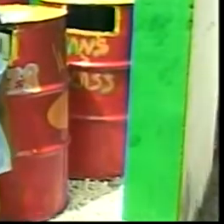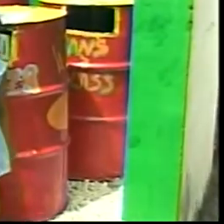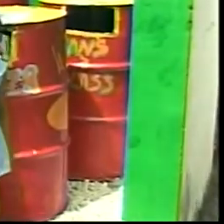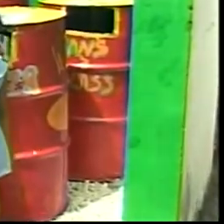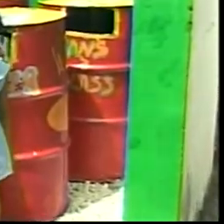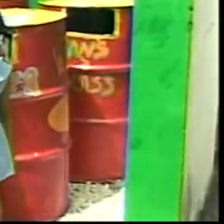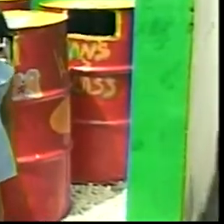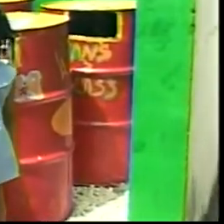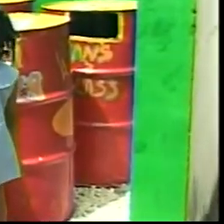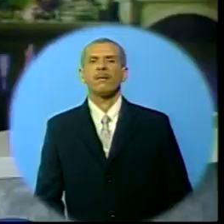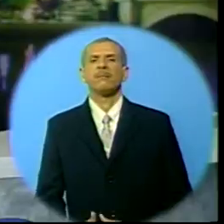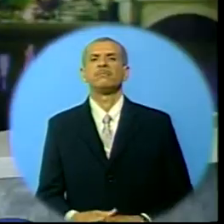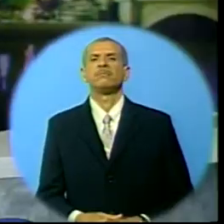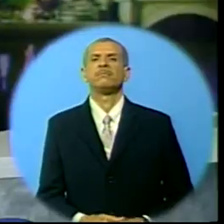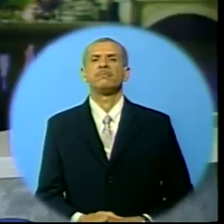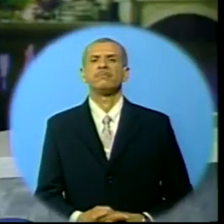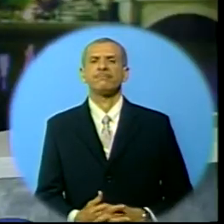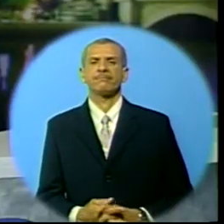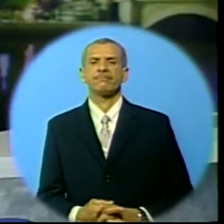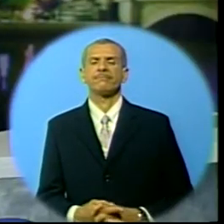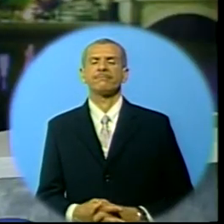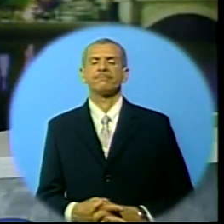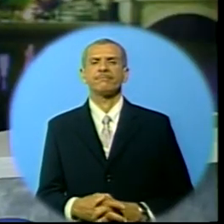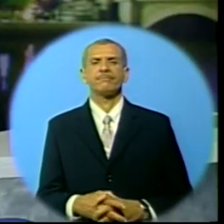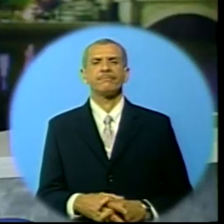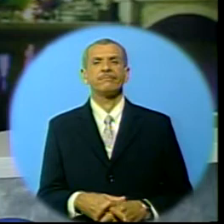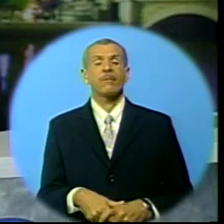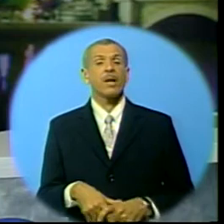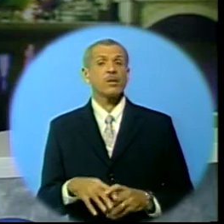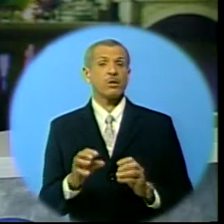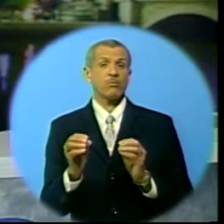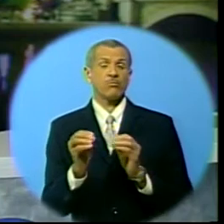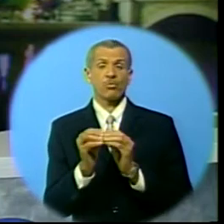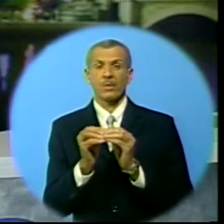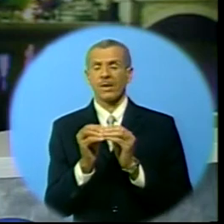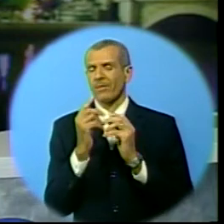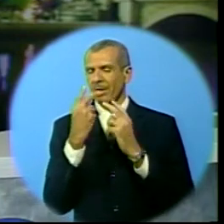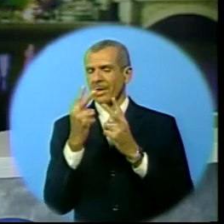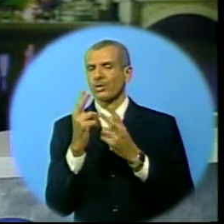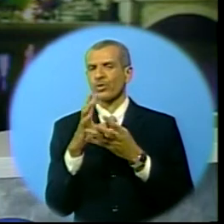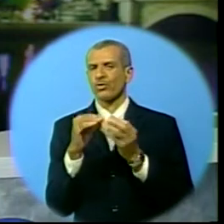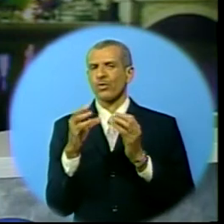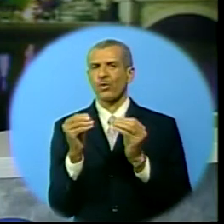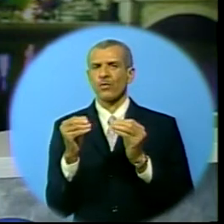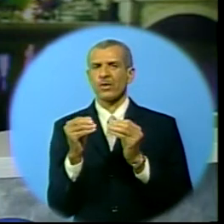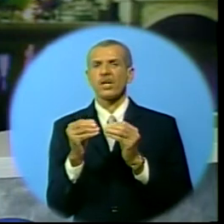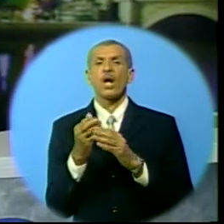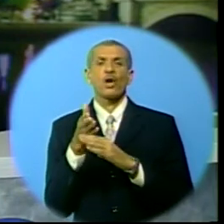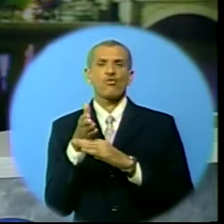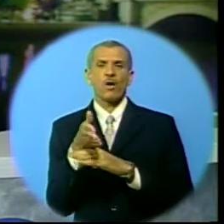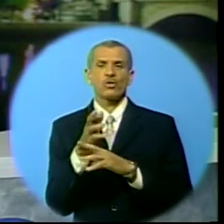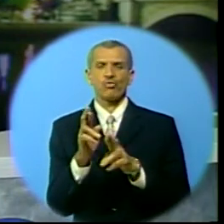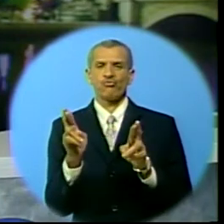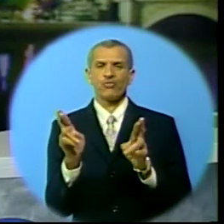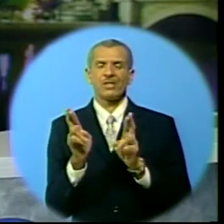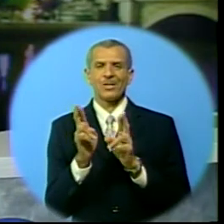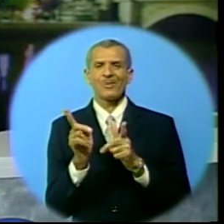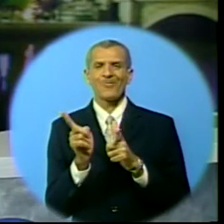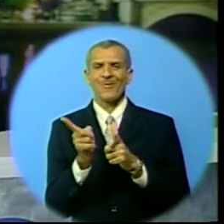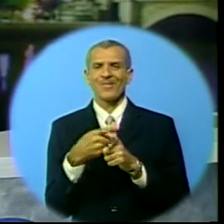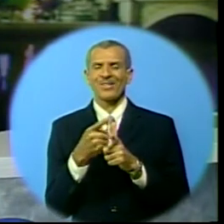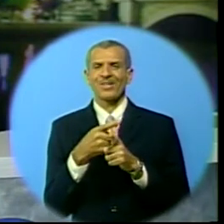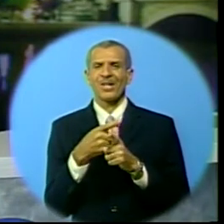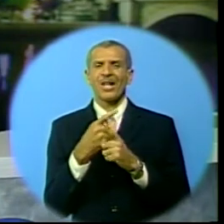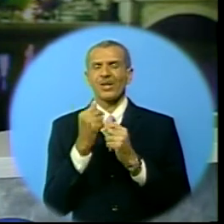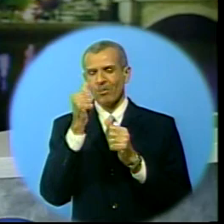Jones, CBC News. Thank you, Kimita. Still to come, a look at some of the stories making headlines across the region. But first, here